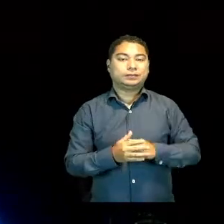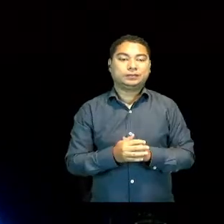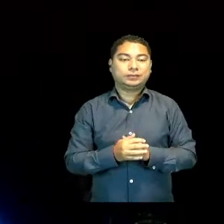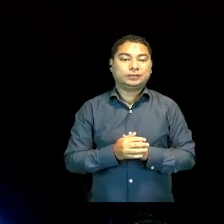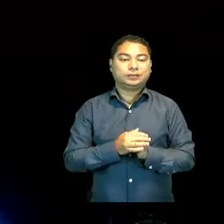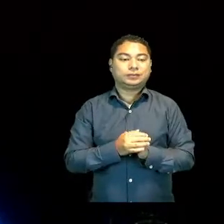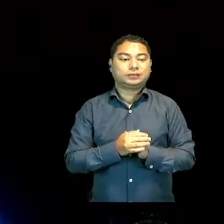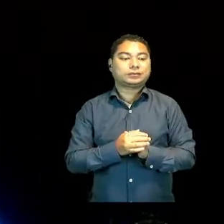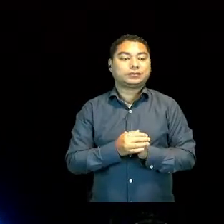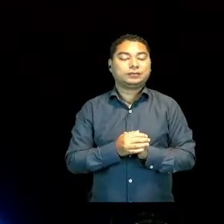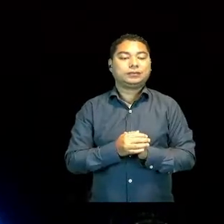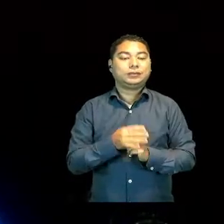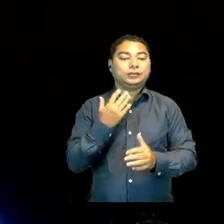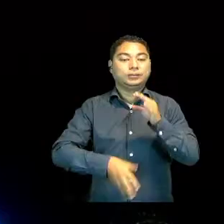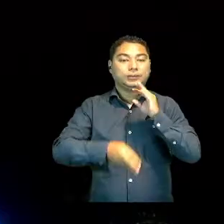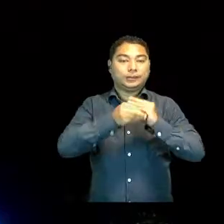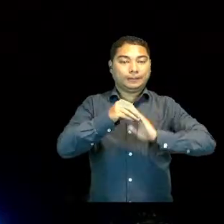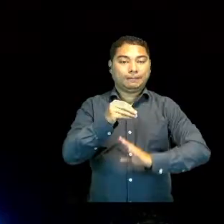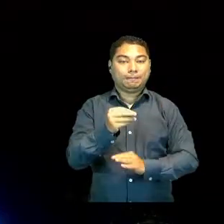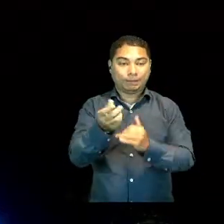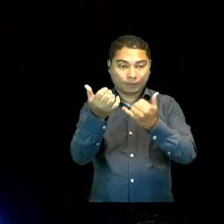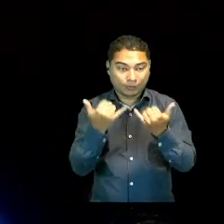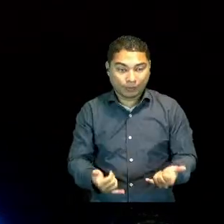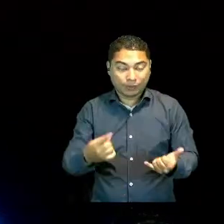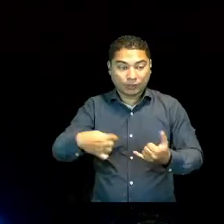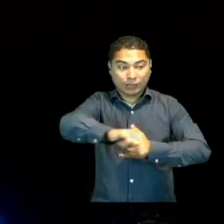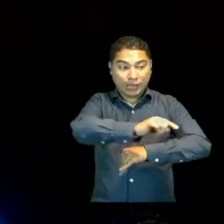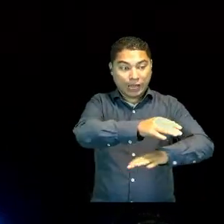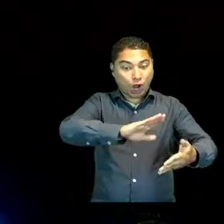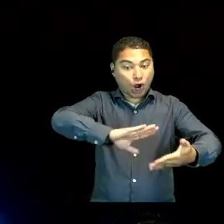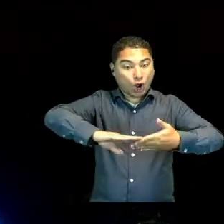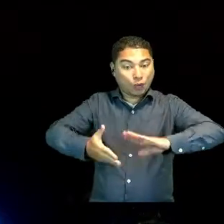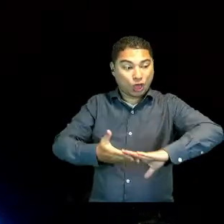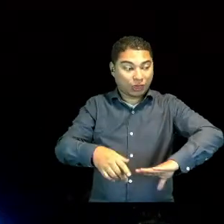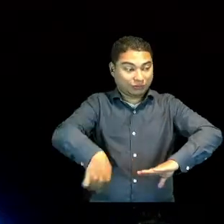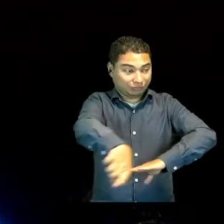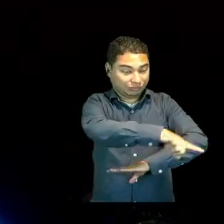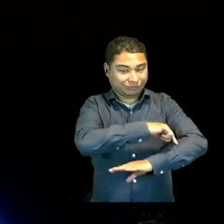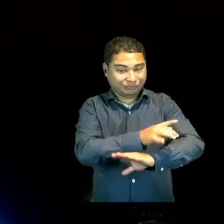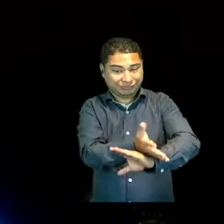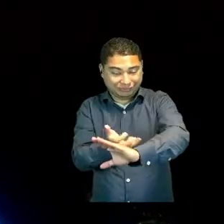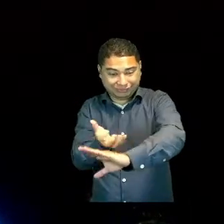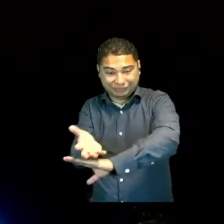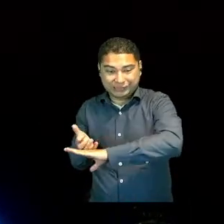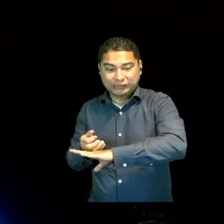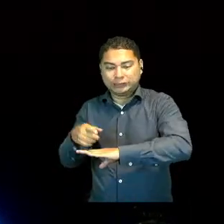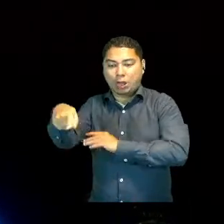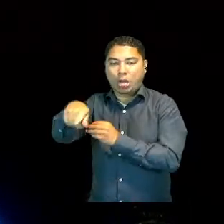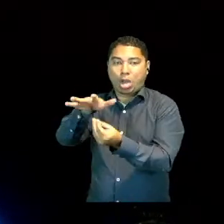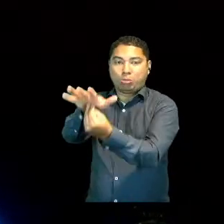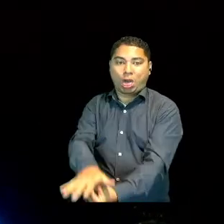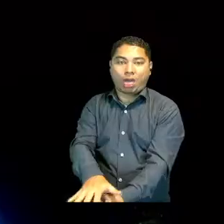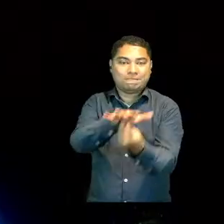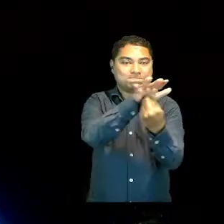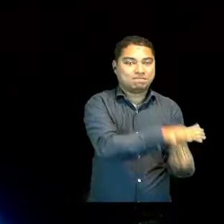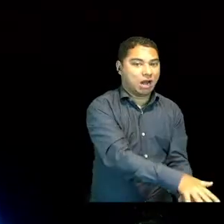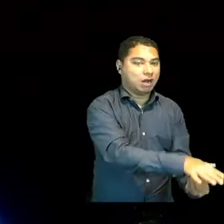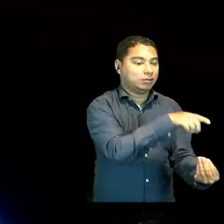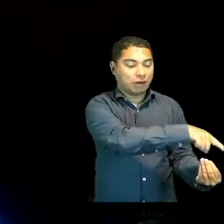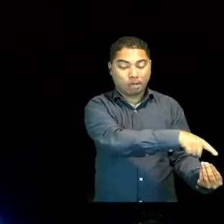raising the demands of the communities that are most oppressed, not